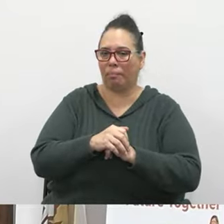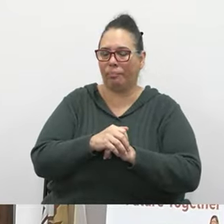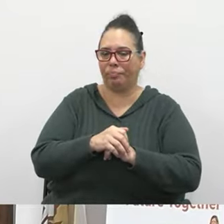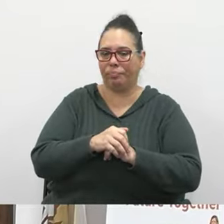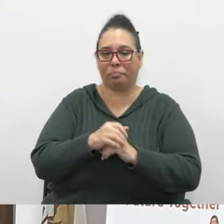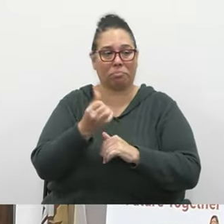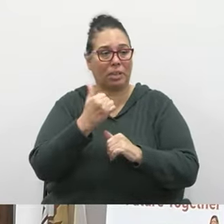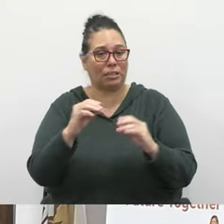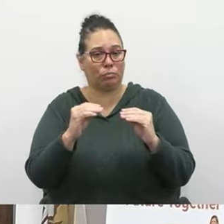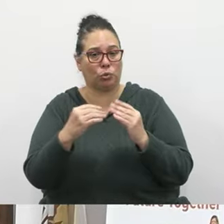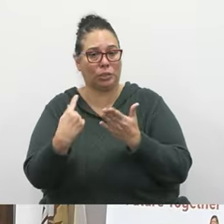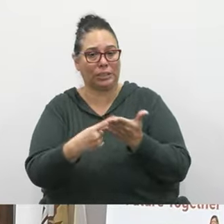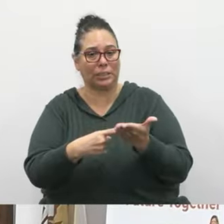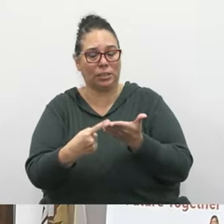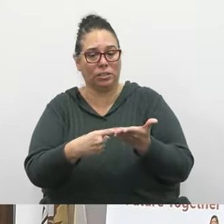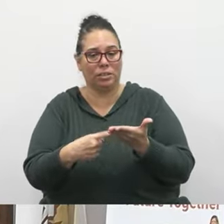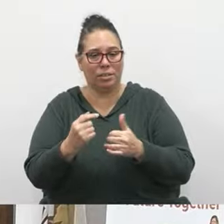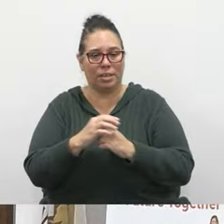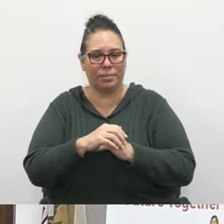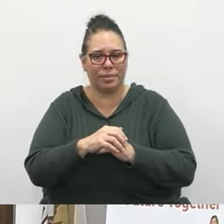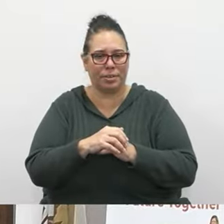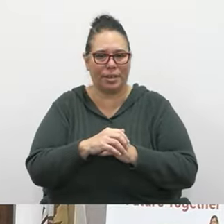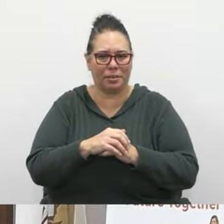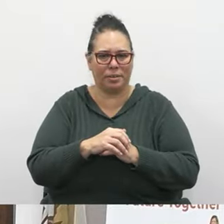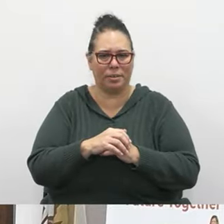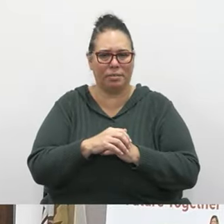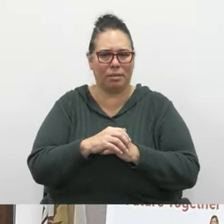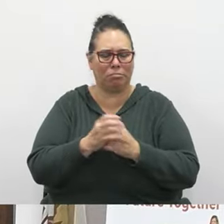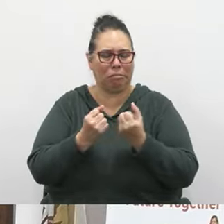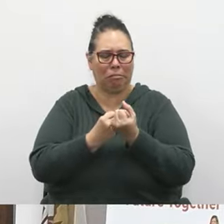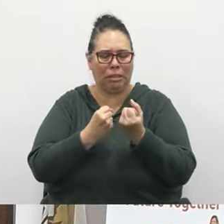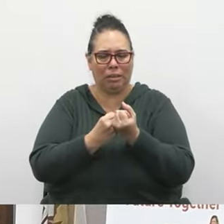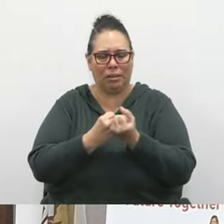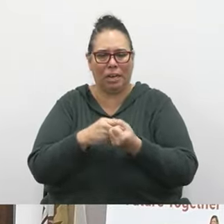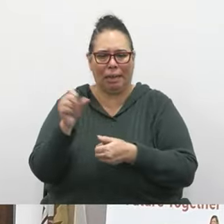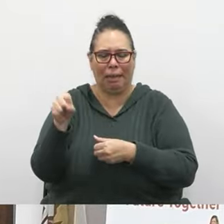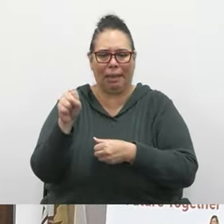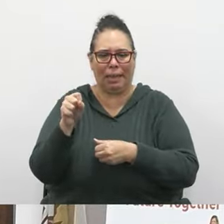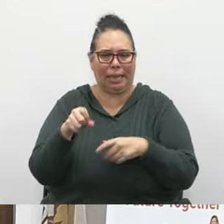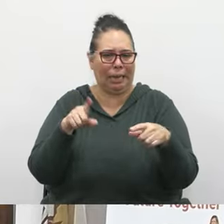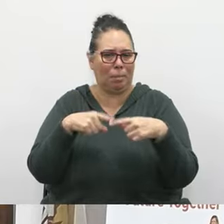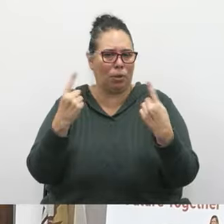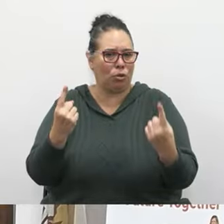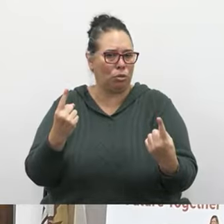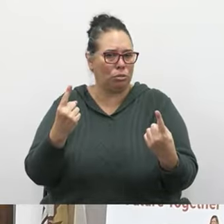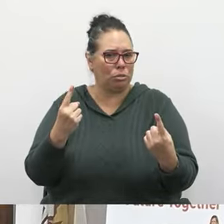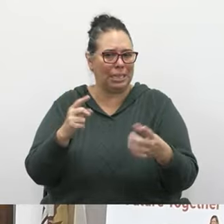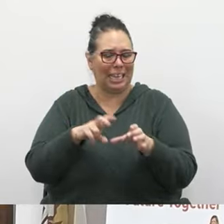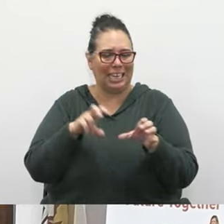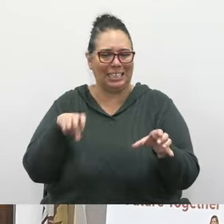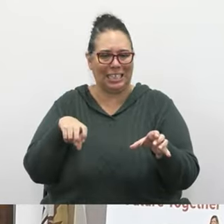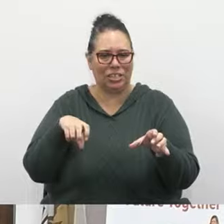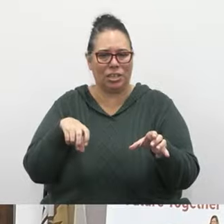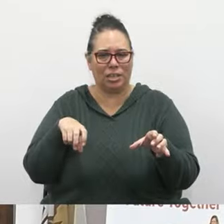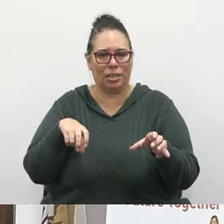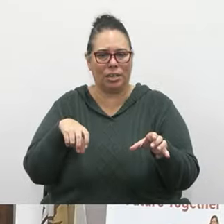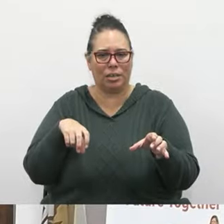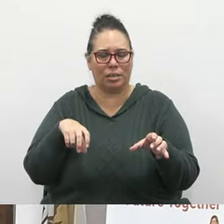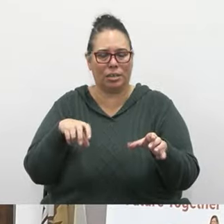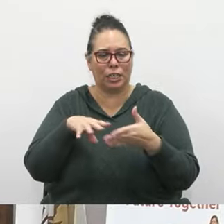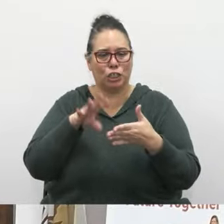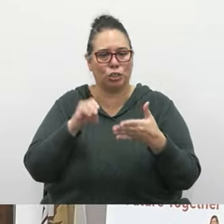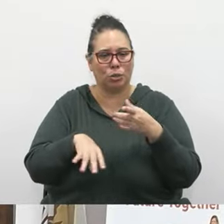Any further discussion? All in favor? Aye. Aye. Any opposed? Any abstentions? Our